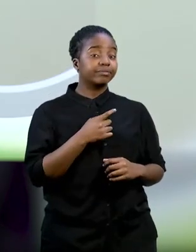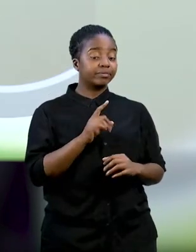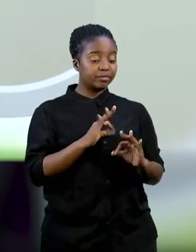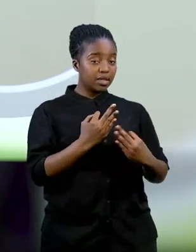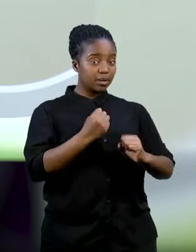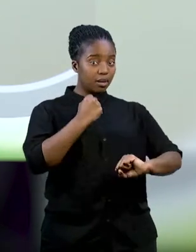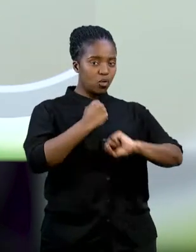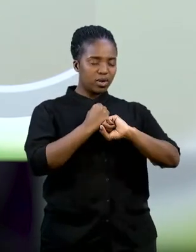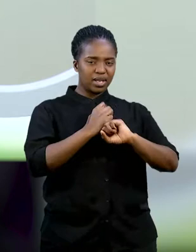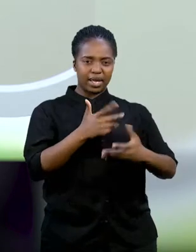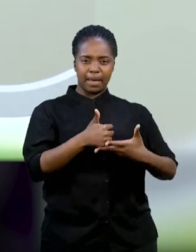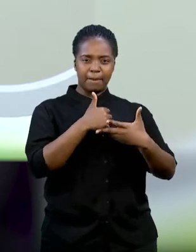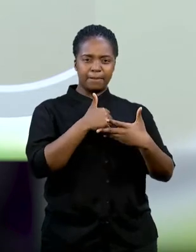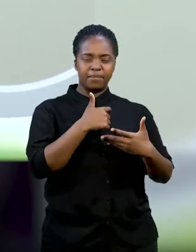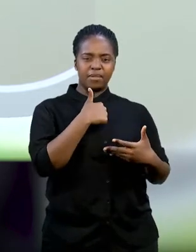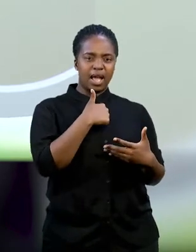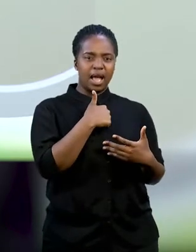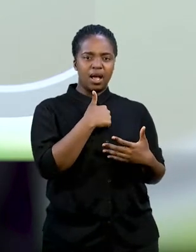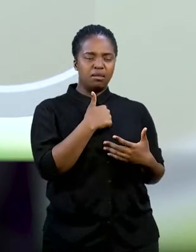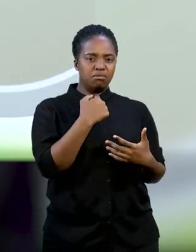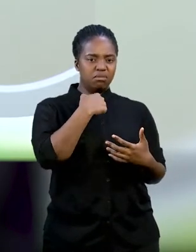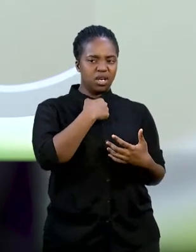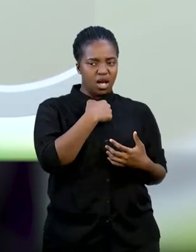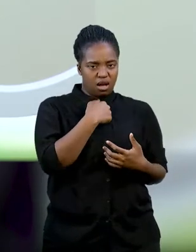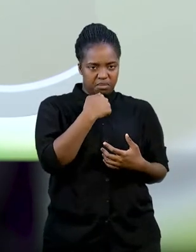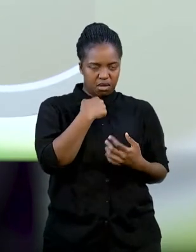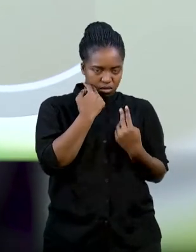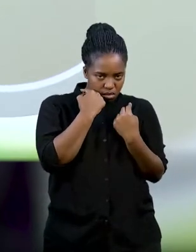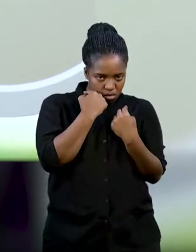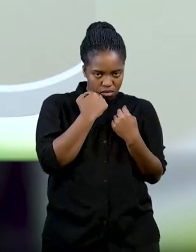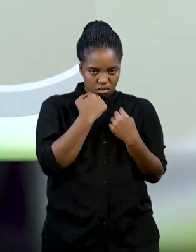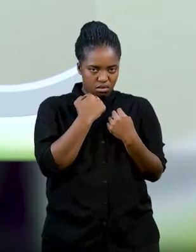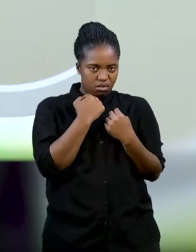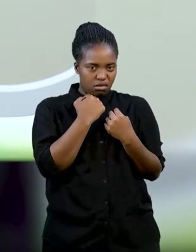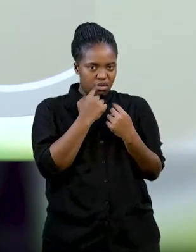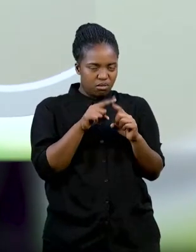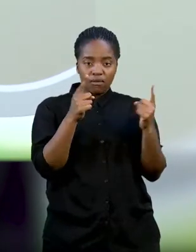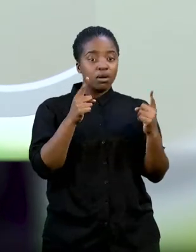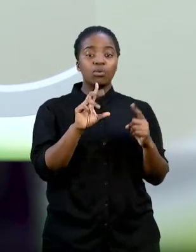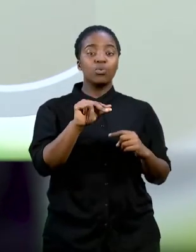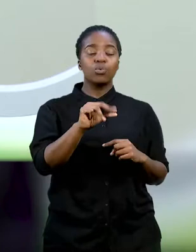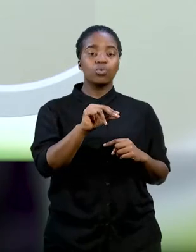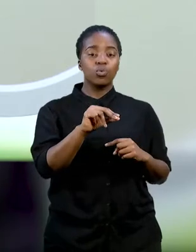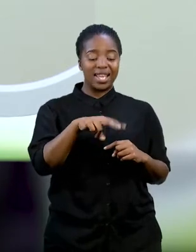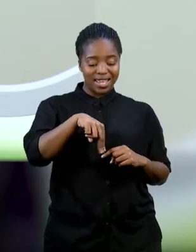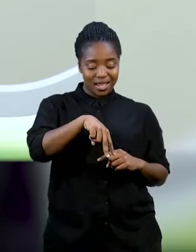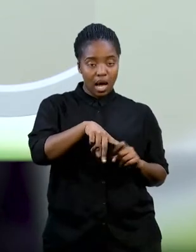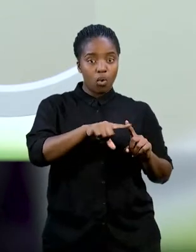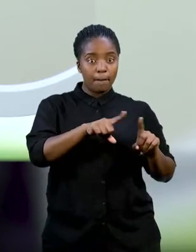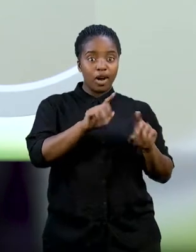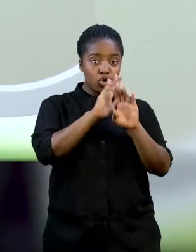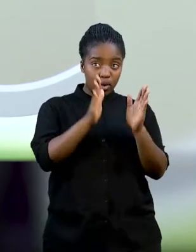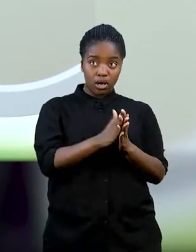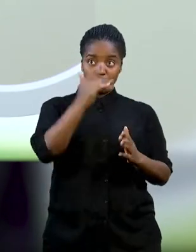into sitse gore ke bona hore there's no need to re ke bona ngare ke ha ke tsone le batho ba bang fela ke mautwa ka sa